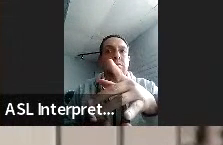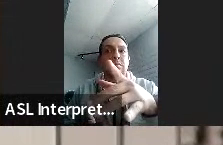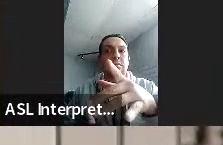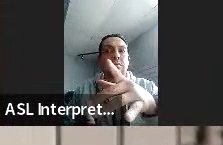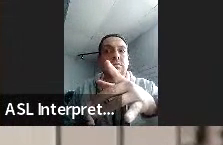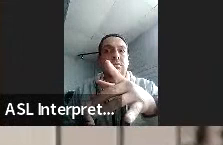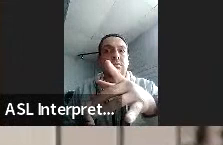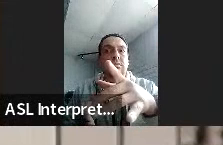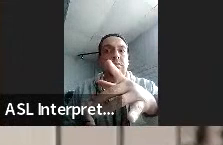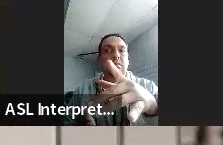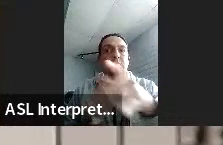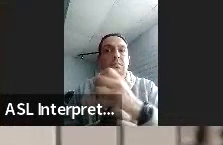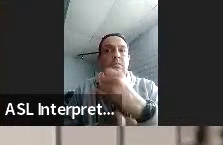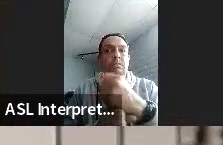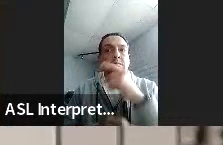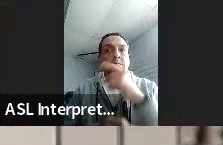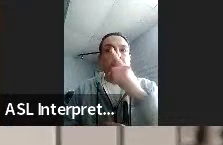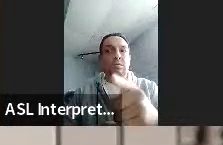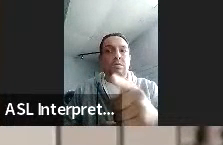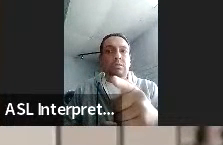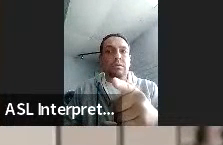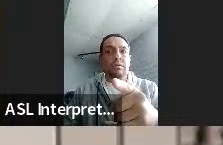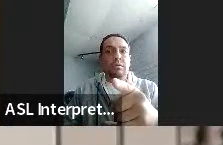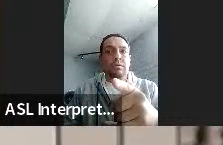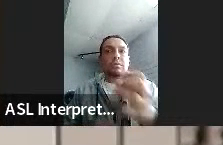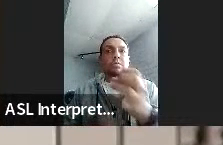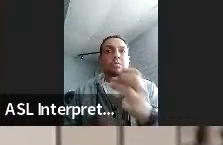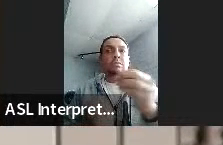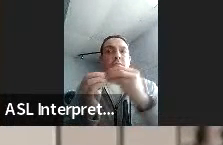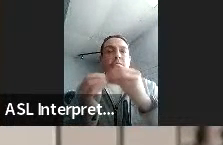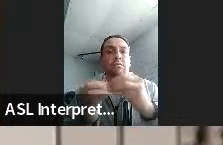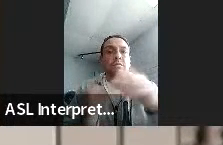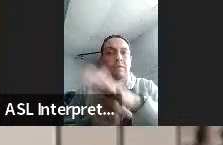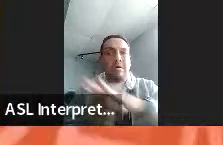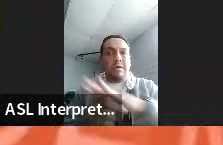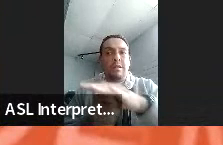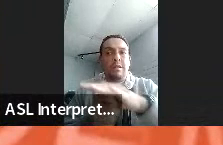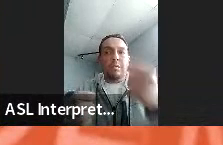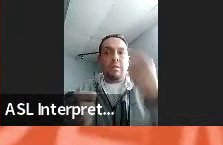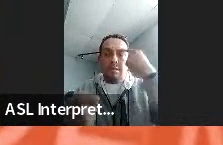windows in areas with greater pedestrian activity. Next slide, please.